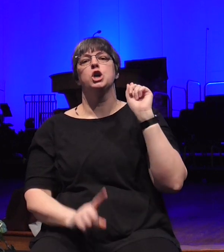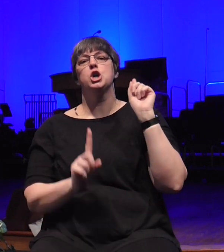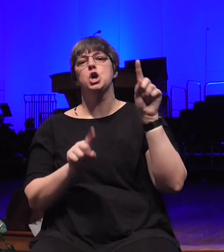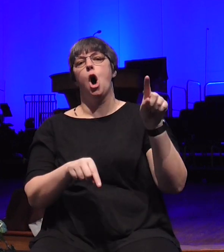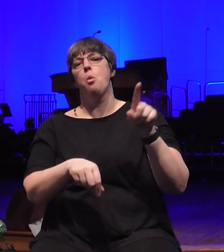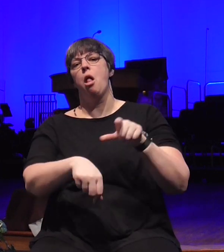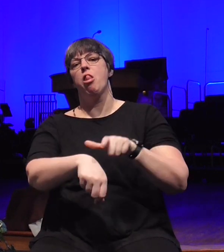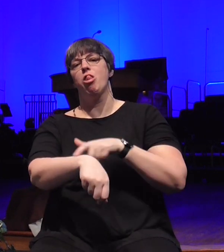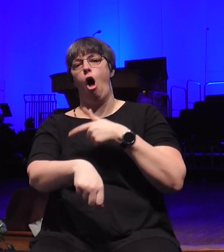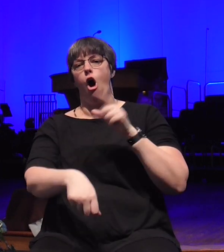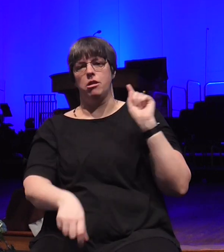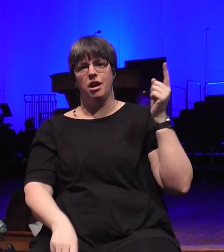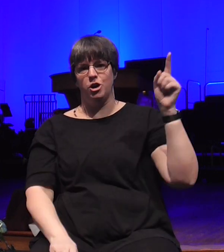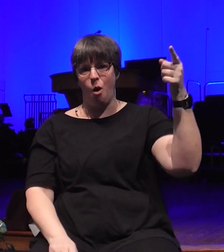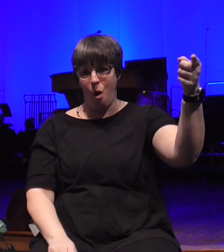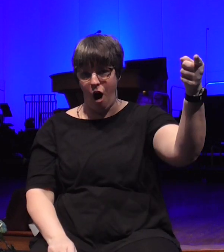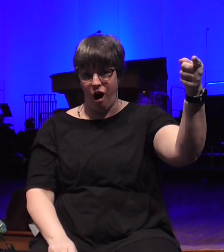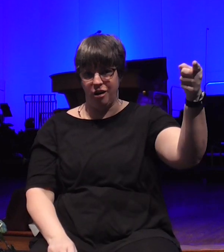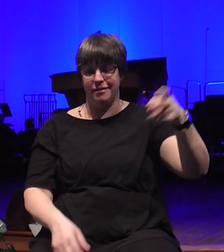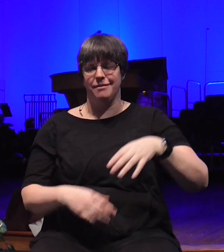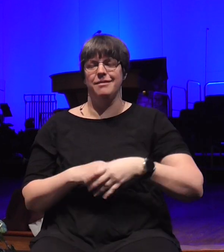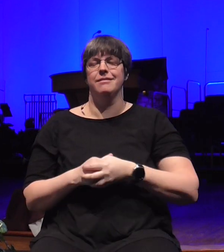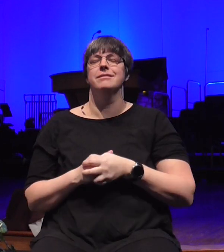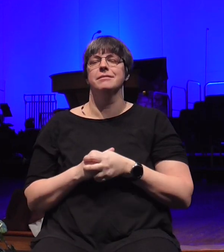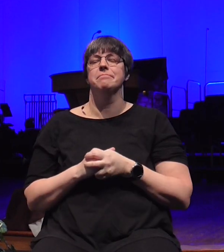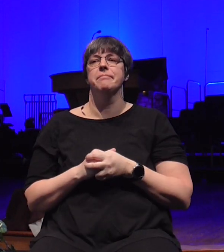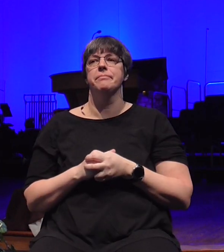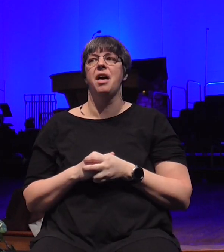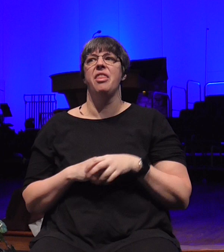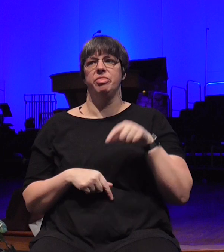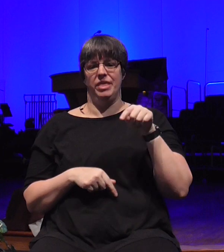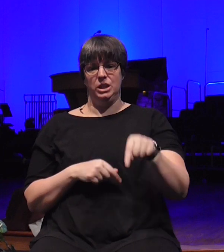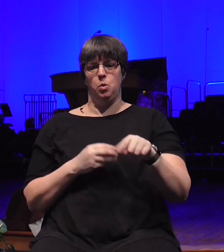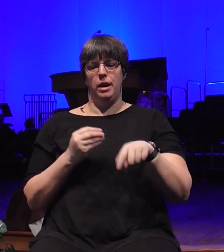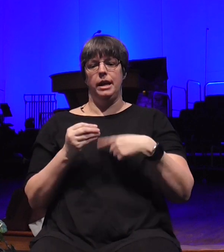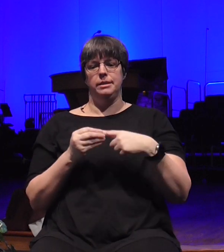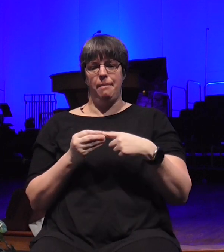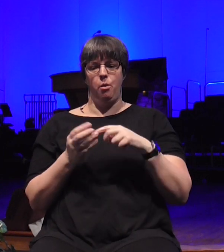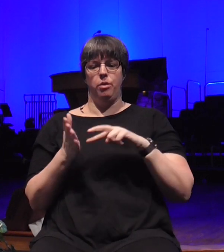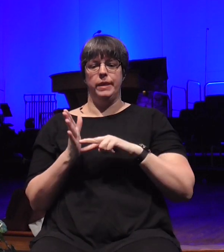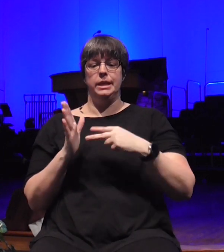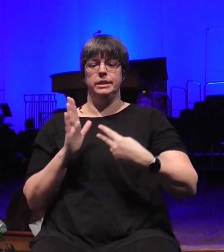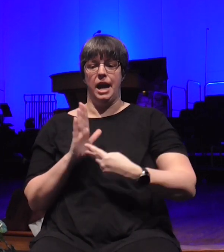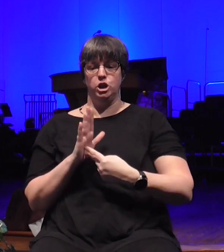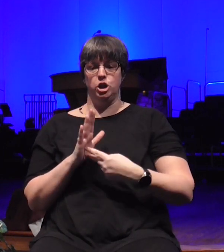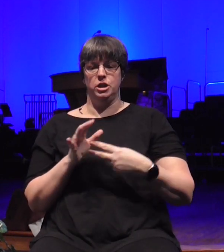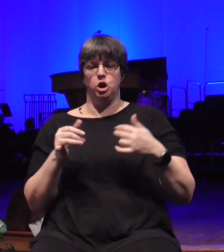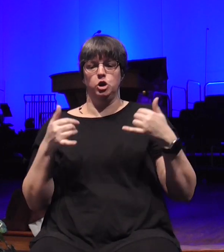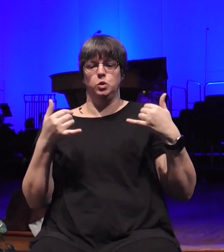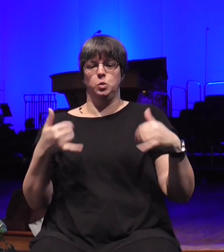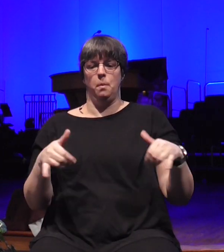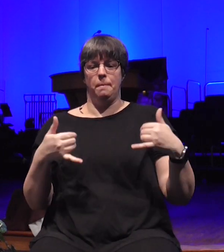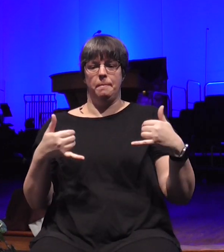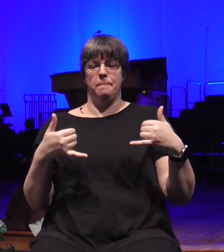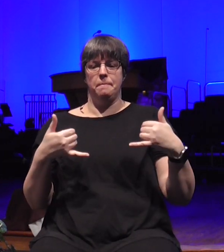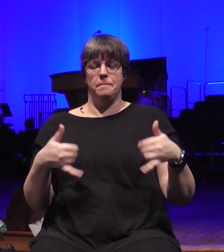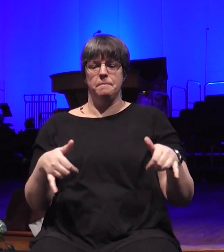Go long. This one is about the intention to play full out, not halfway.